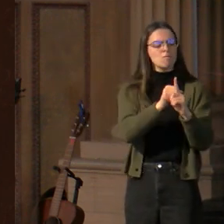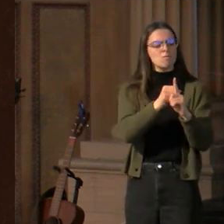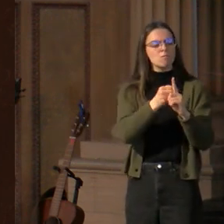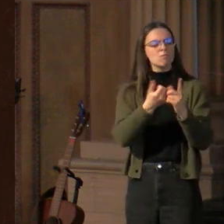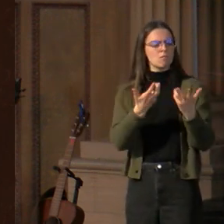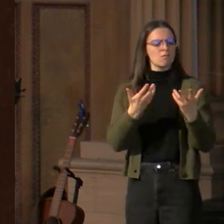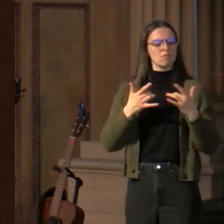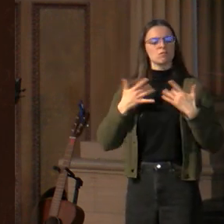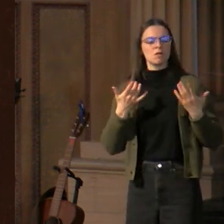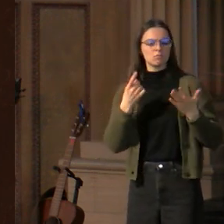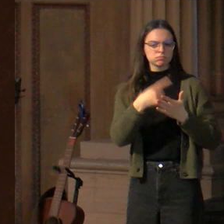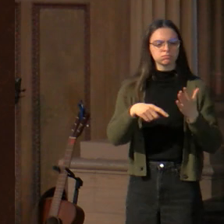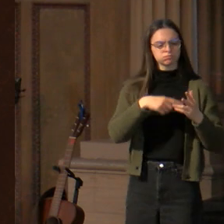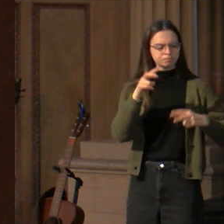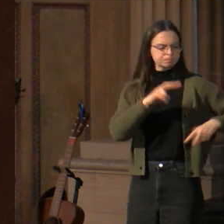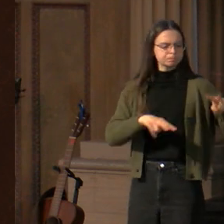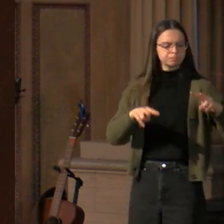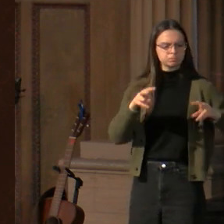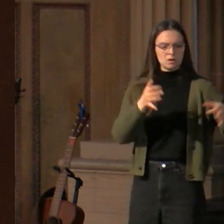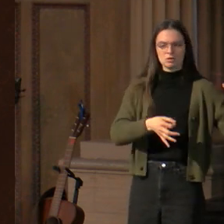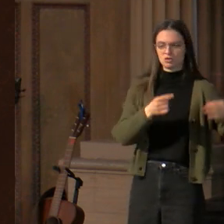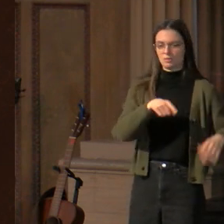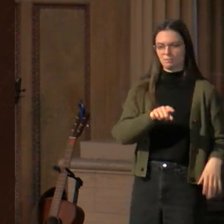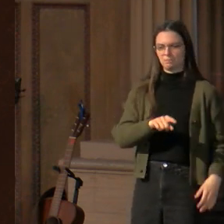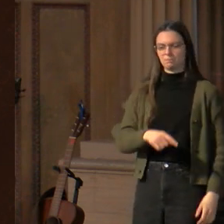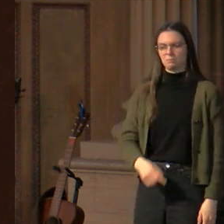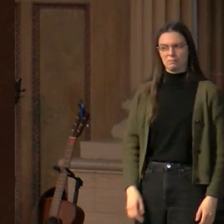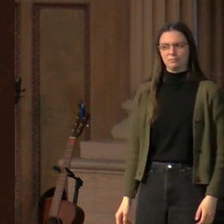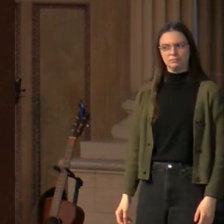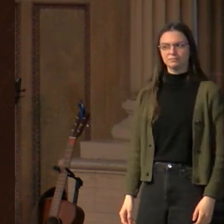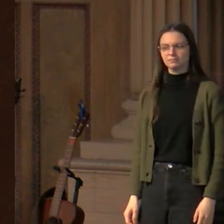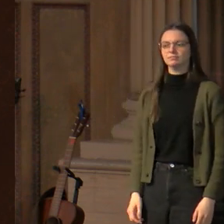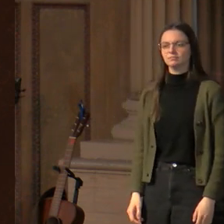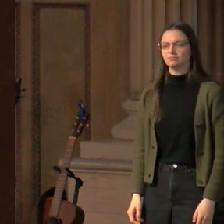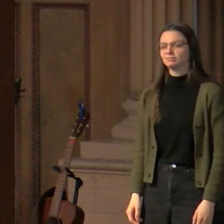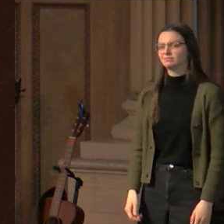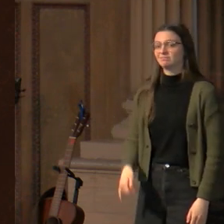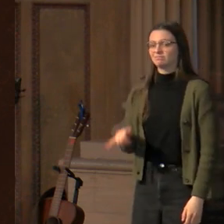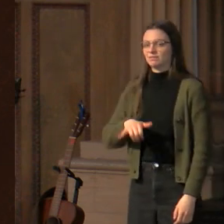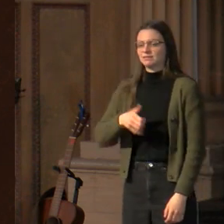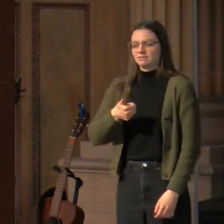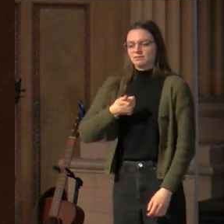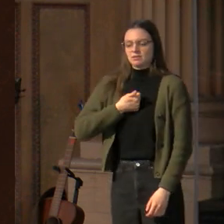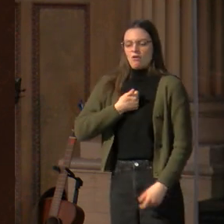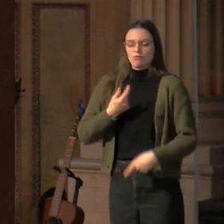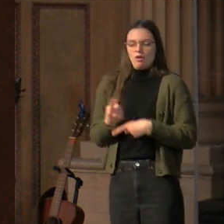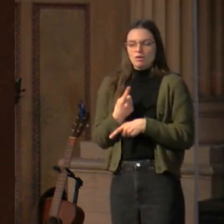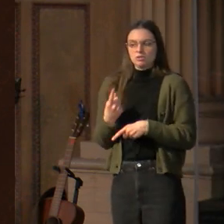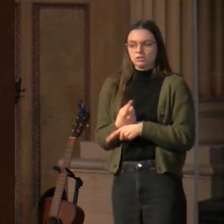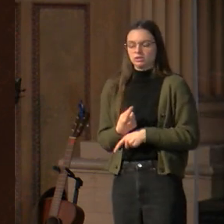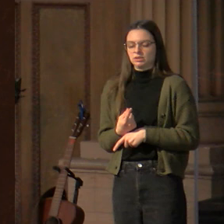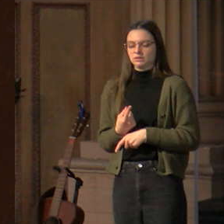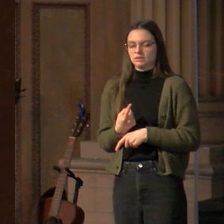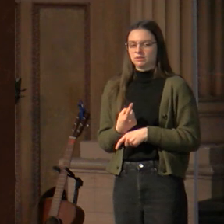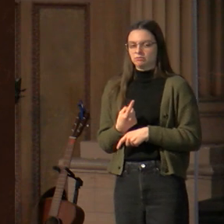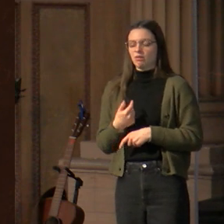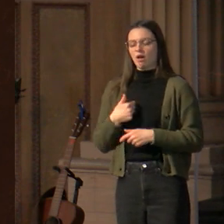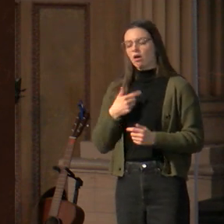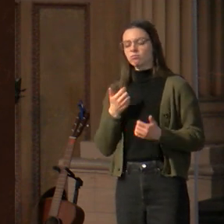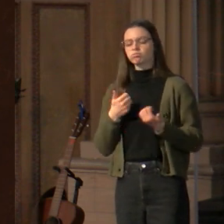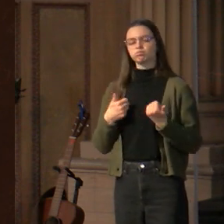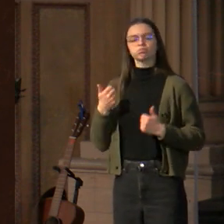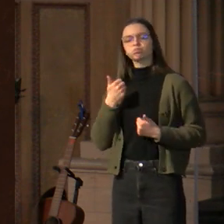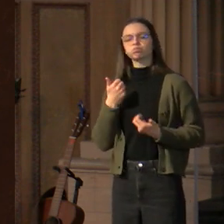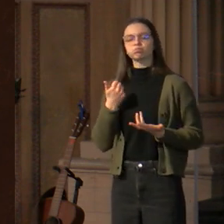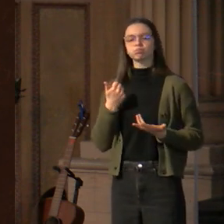So being judgmental in that way allows us to enjoy a little bit of that pleasure of self-righteousness and avoid the difficult work of